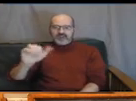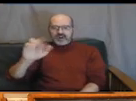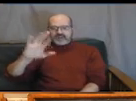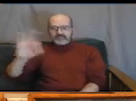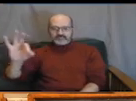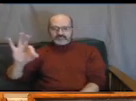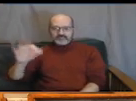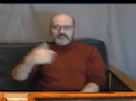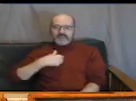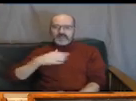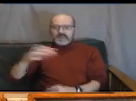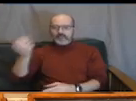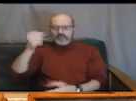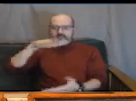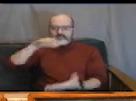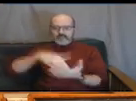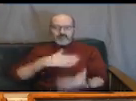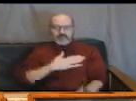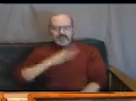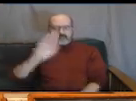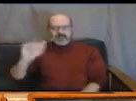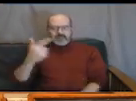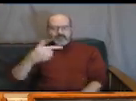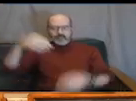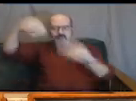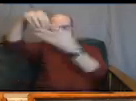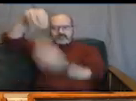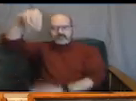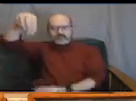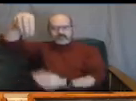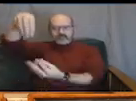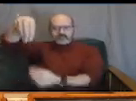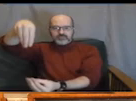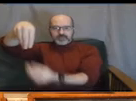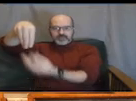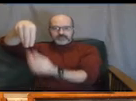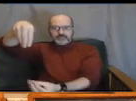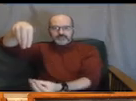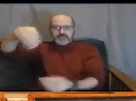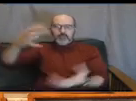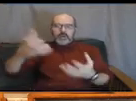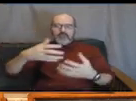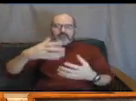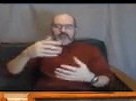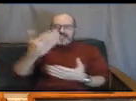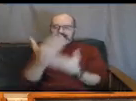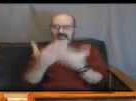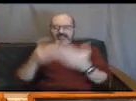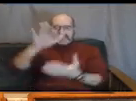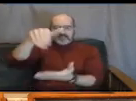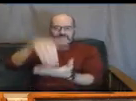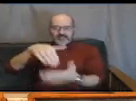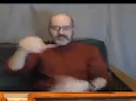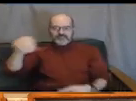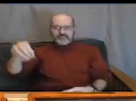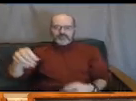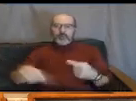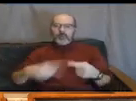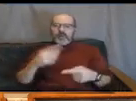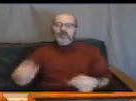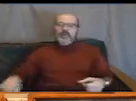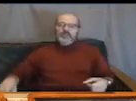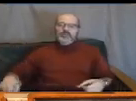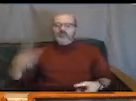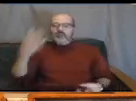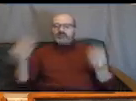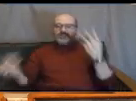of my bag, and we want it draped down, and we want it our hand in the middle. When we're juggling, we're